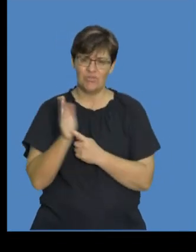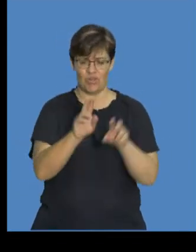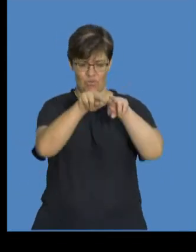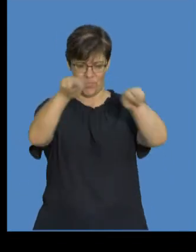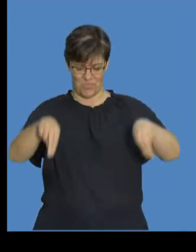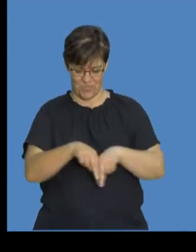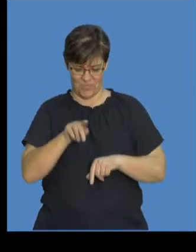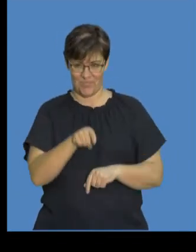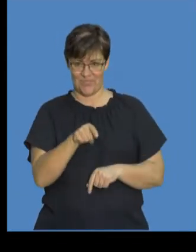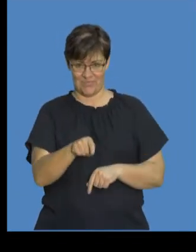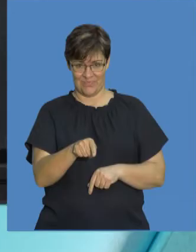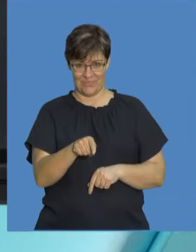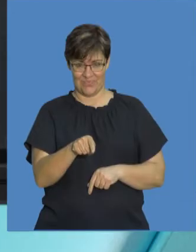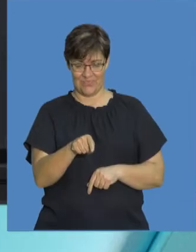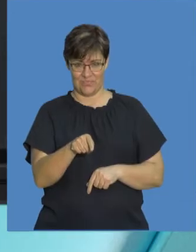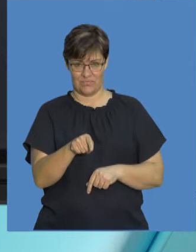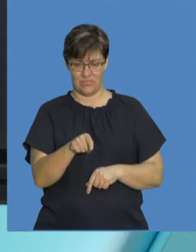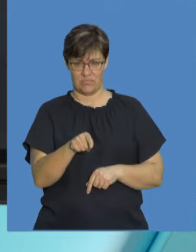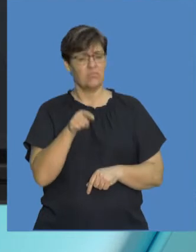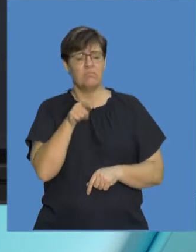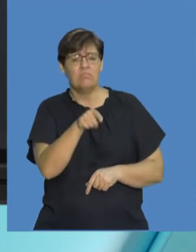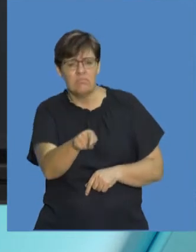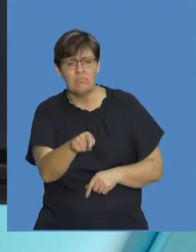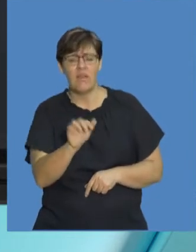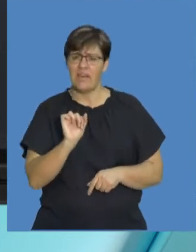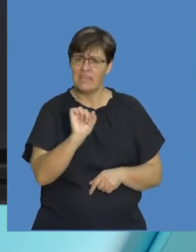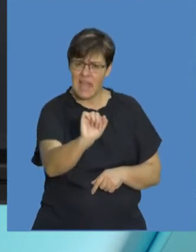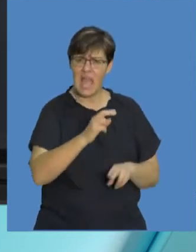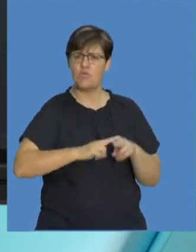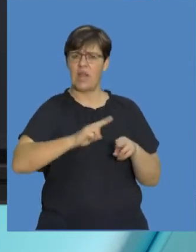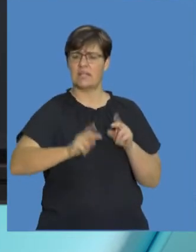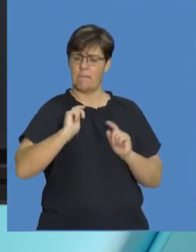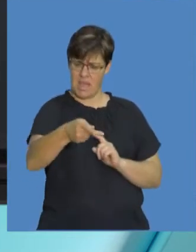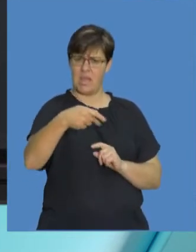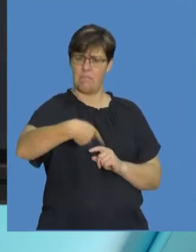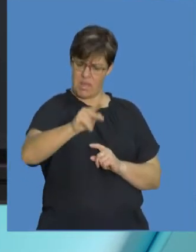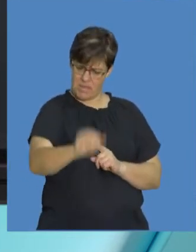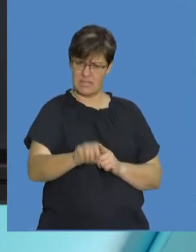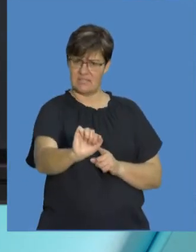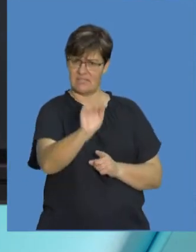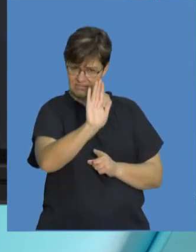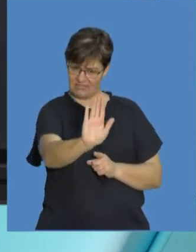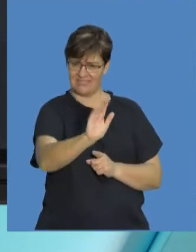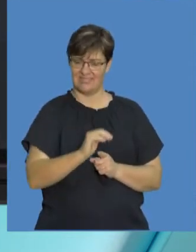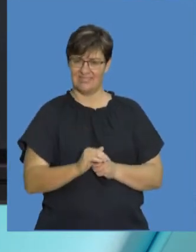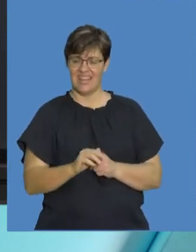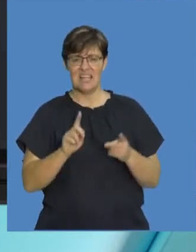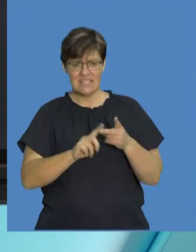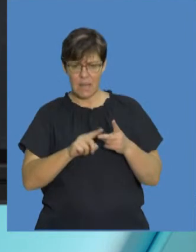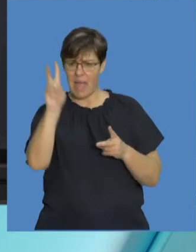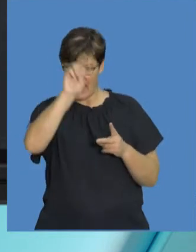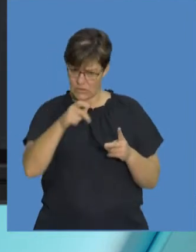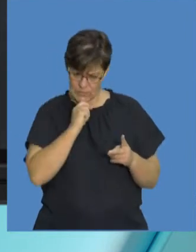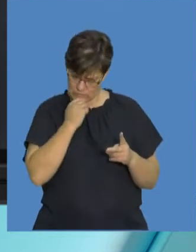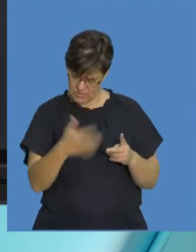the showroom, right? They must have their rental apportioned. There we go. They are